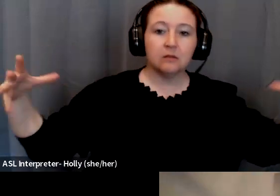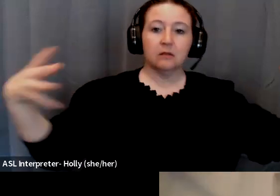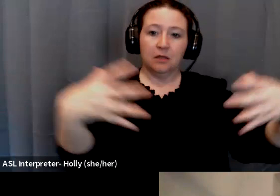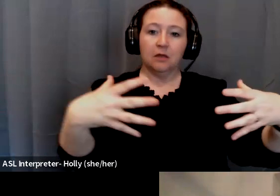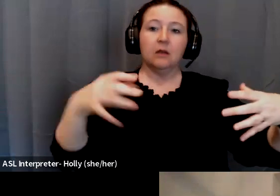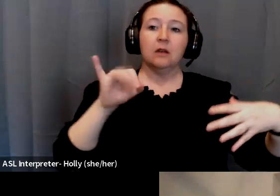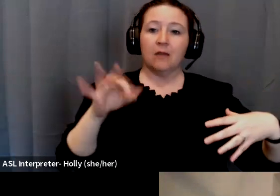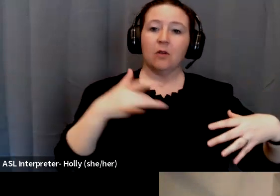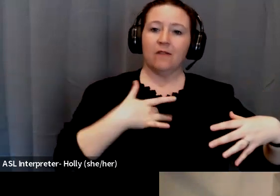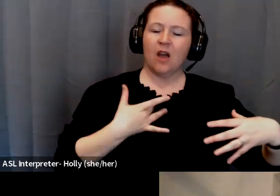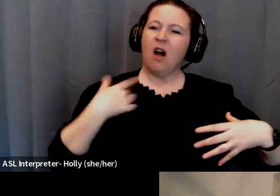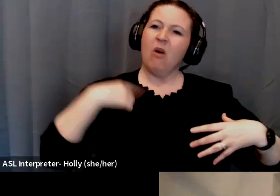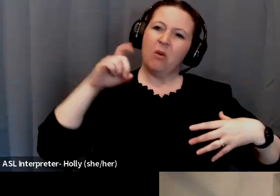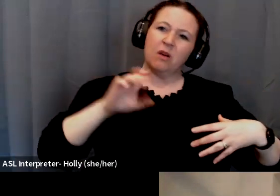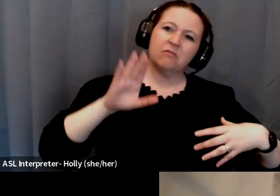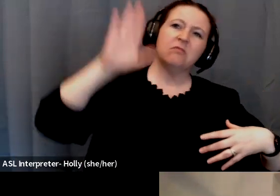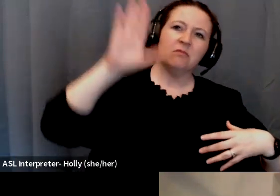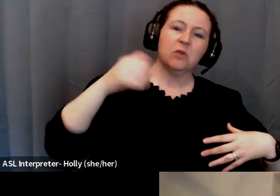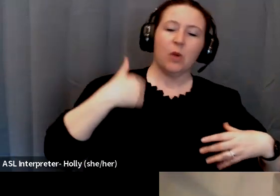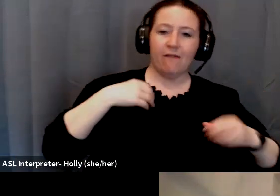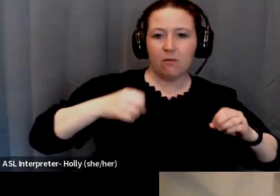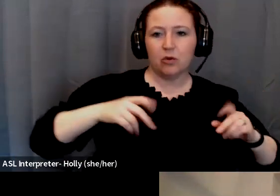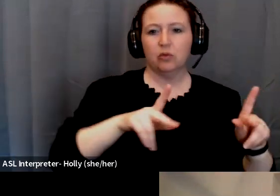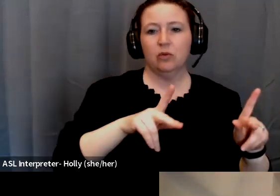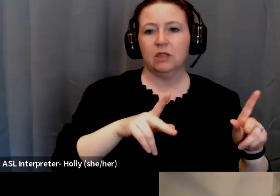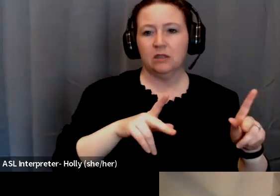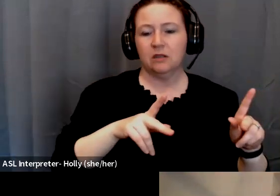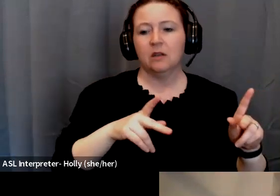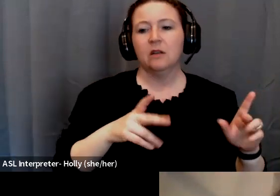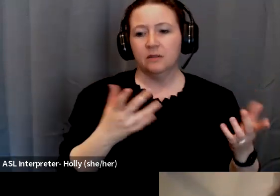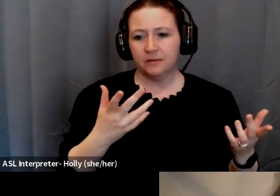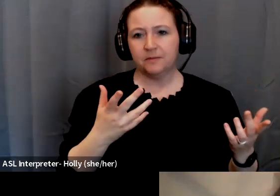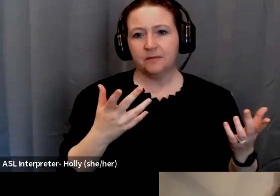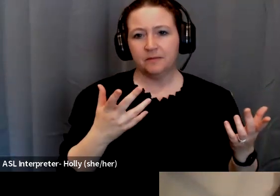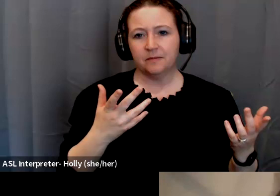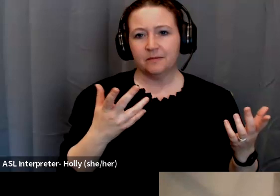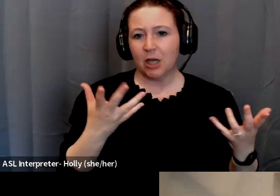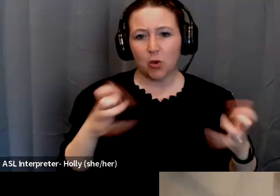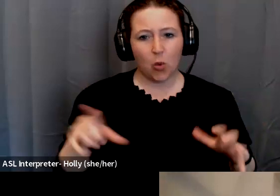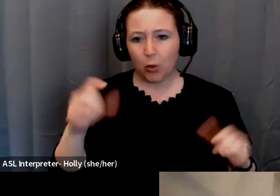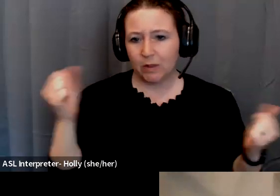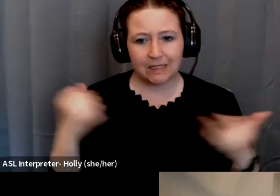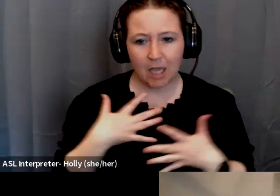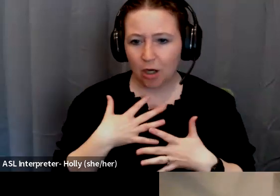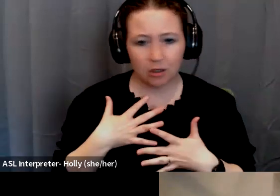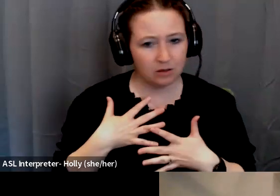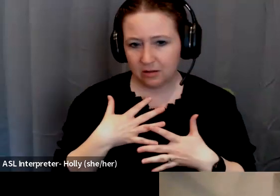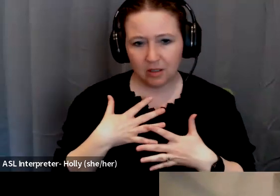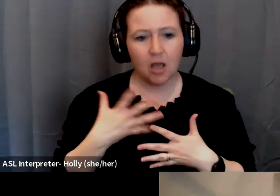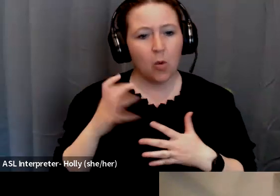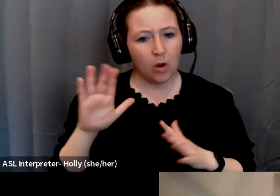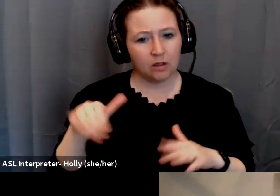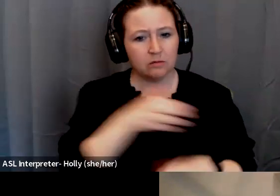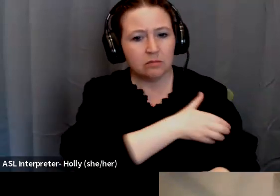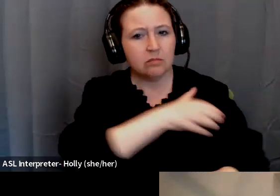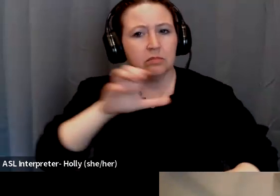in fact you feel a need to do that. And so we want to make that not scary for you. We want to give you some information of how